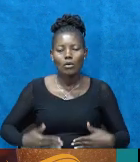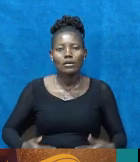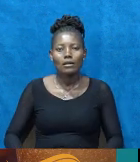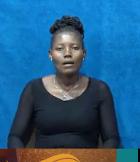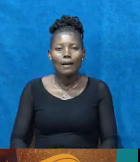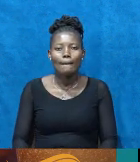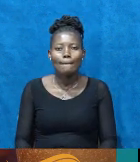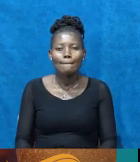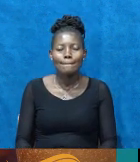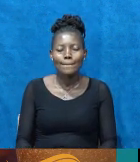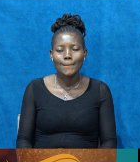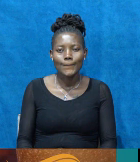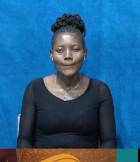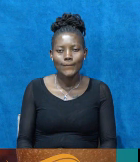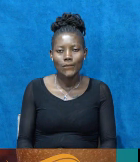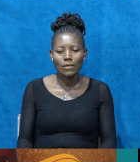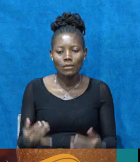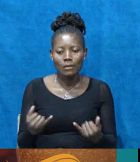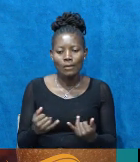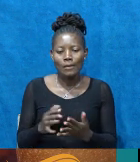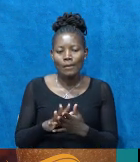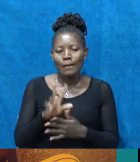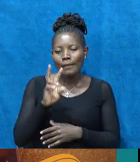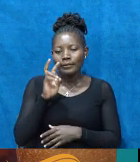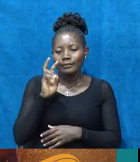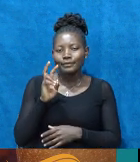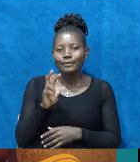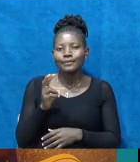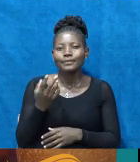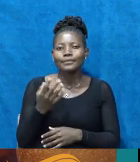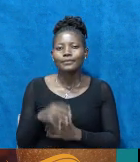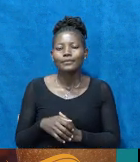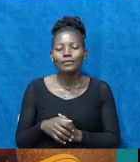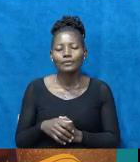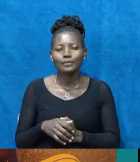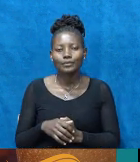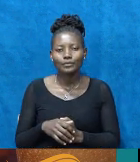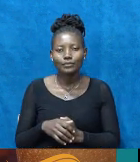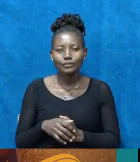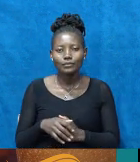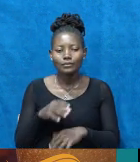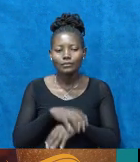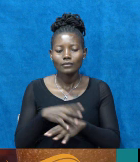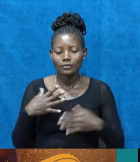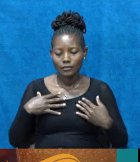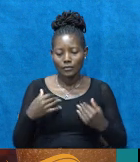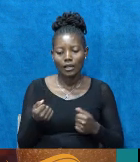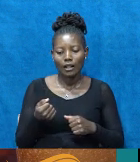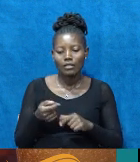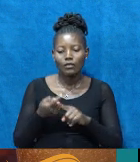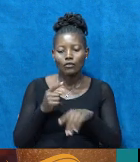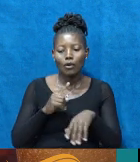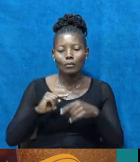within various processes within the body. So let's look at now when it comes to recovering from